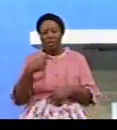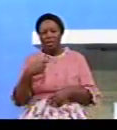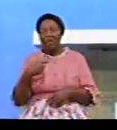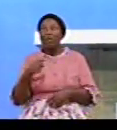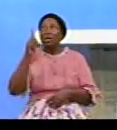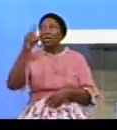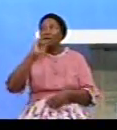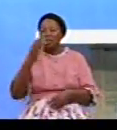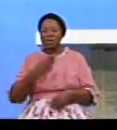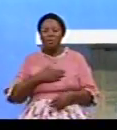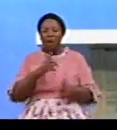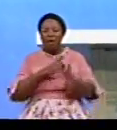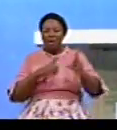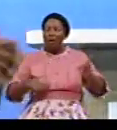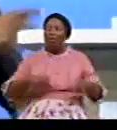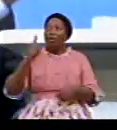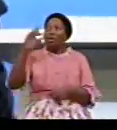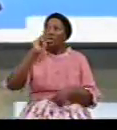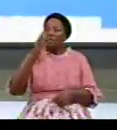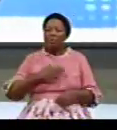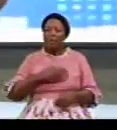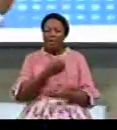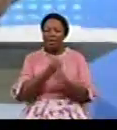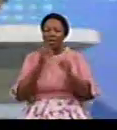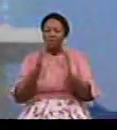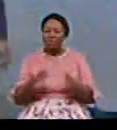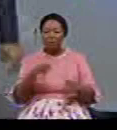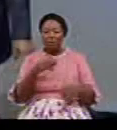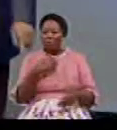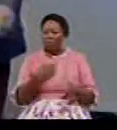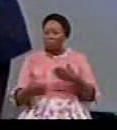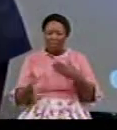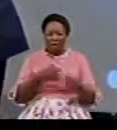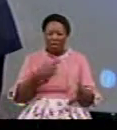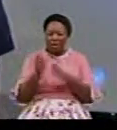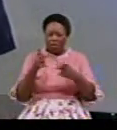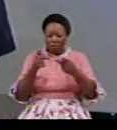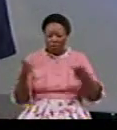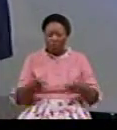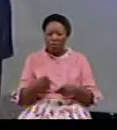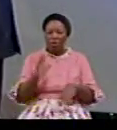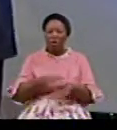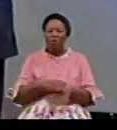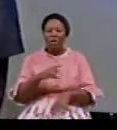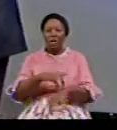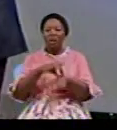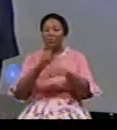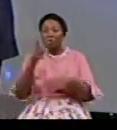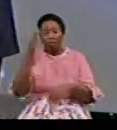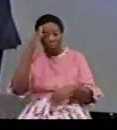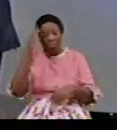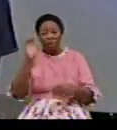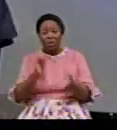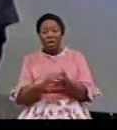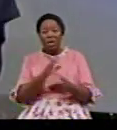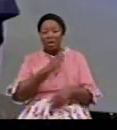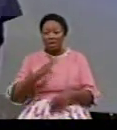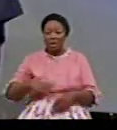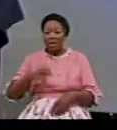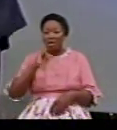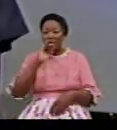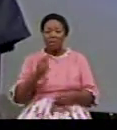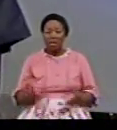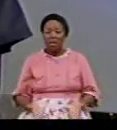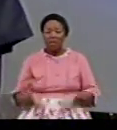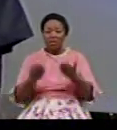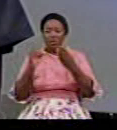and I will return unto you. Some people say, doesn't matter whether I return or